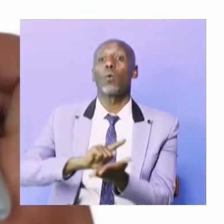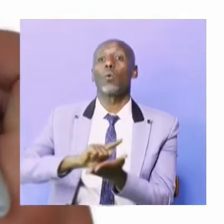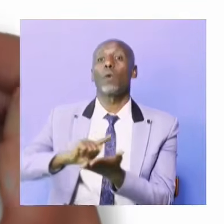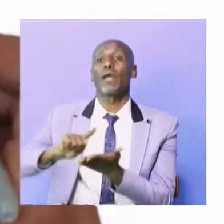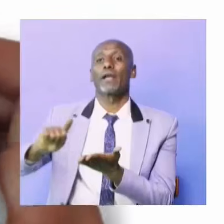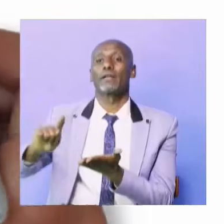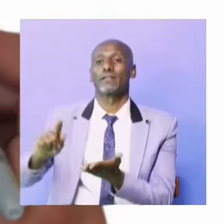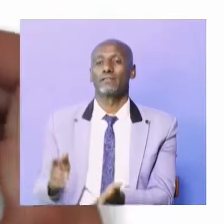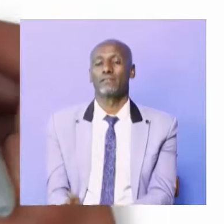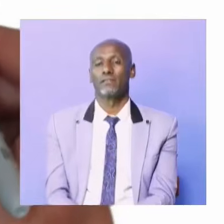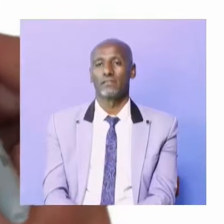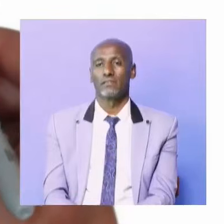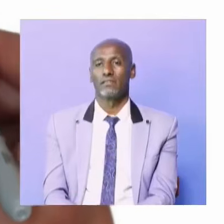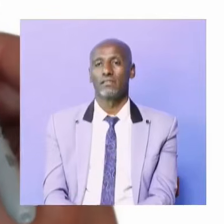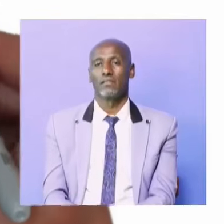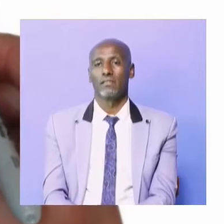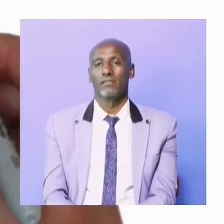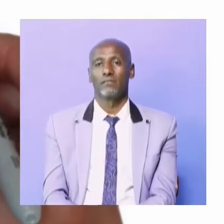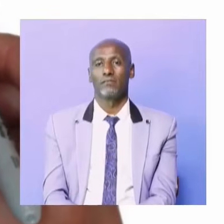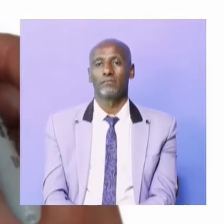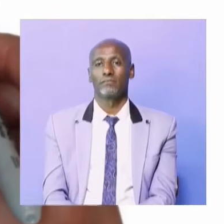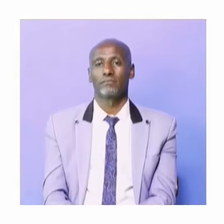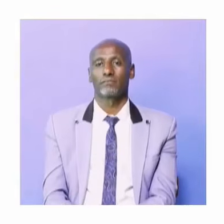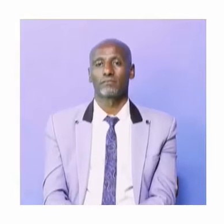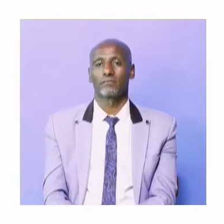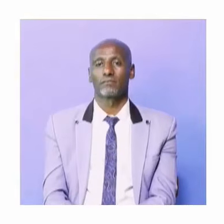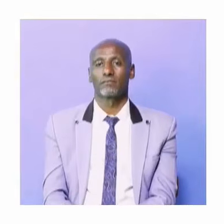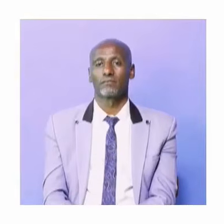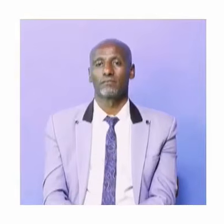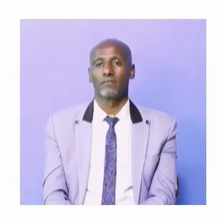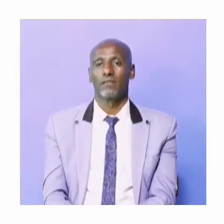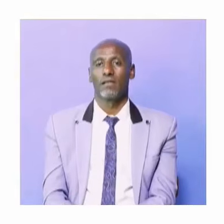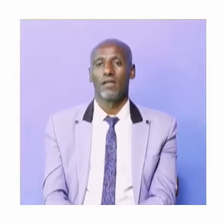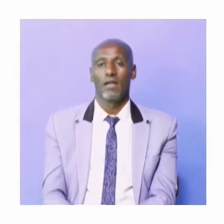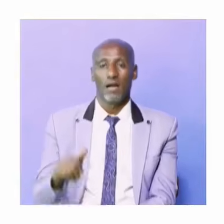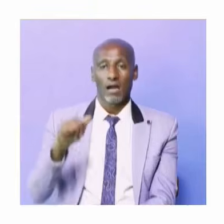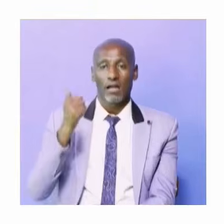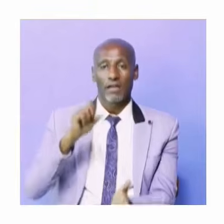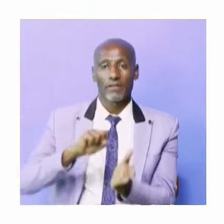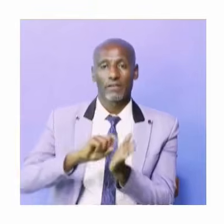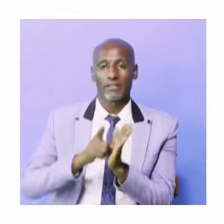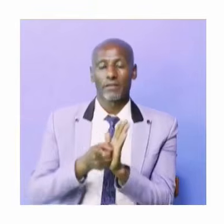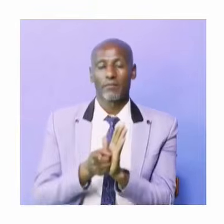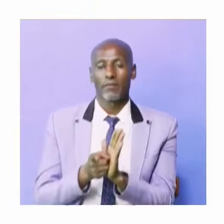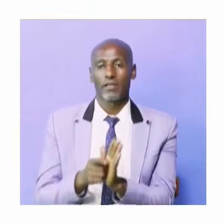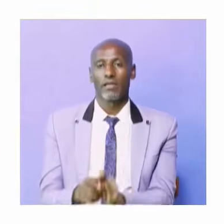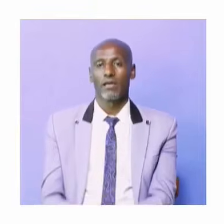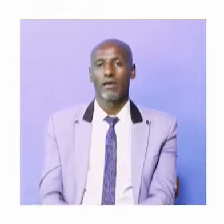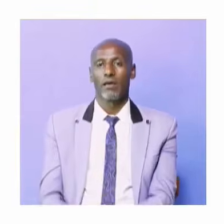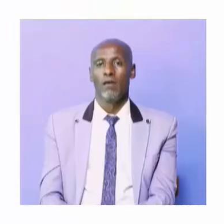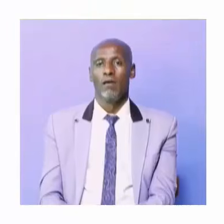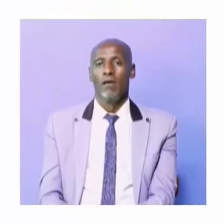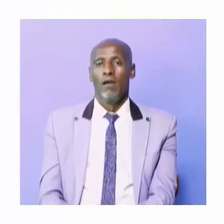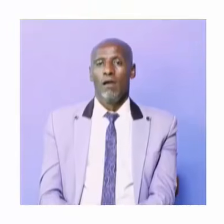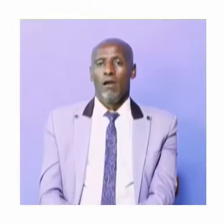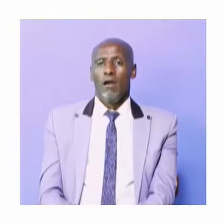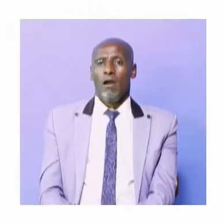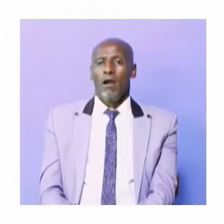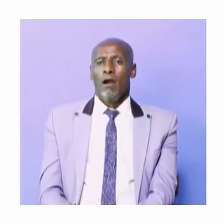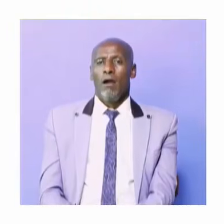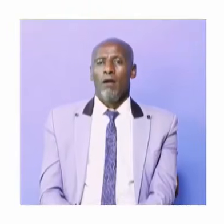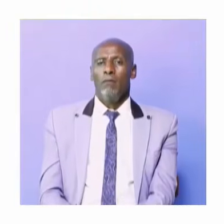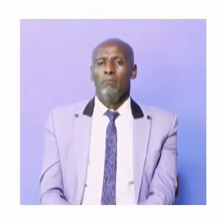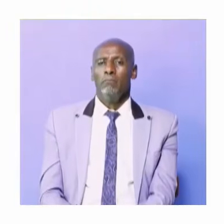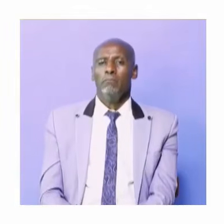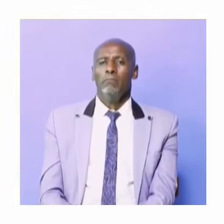Another one. another one.